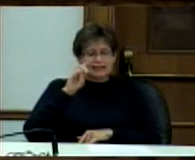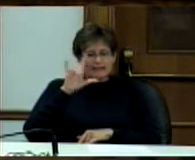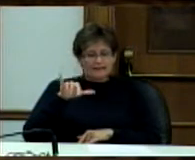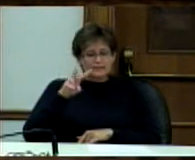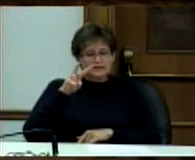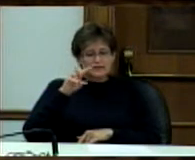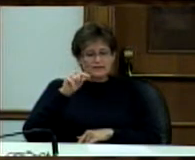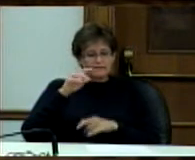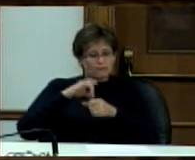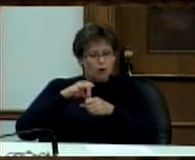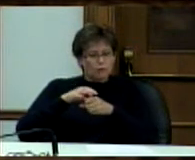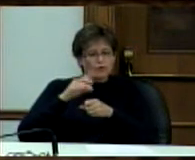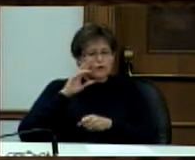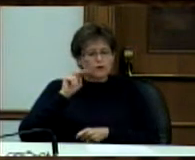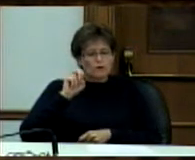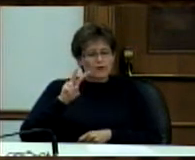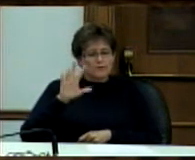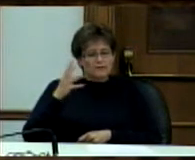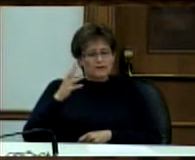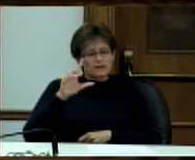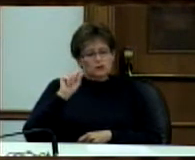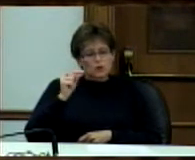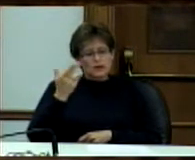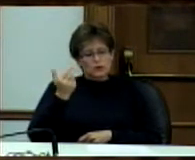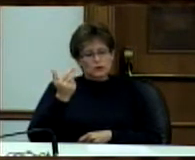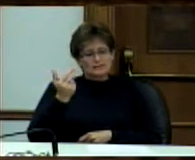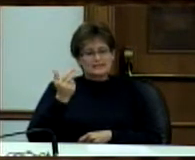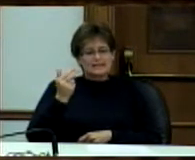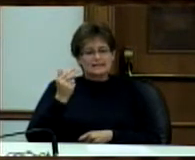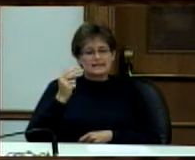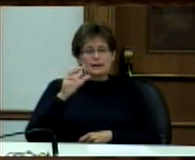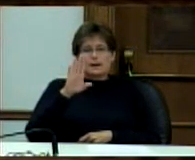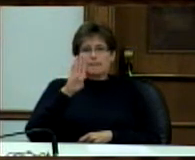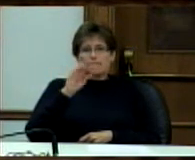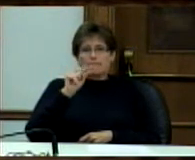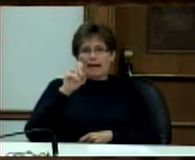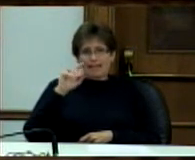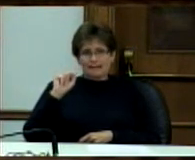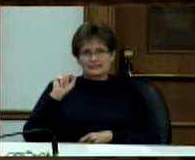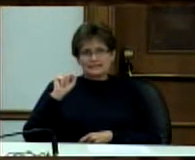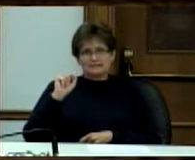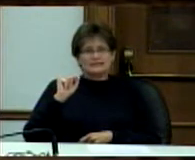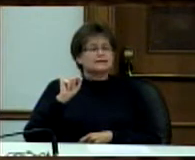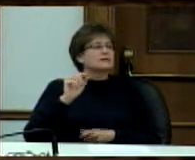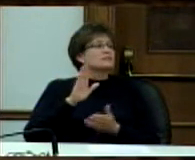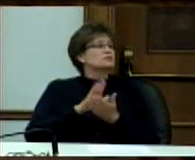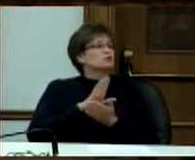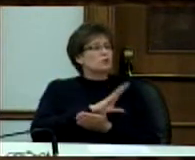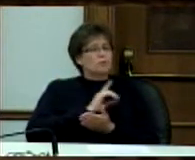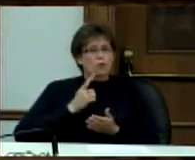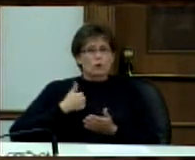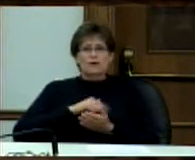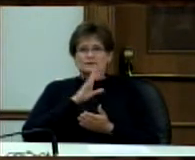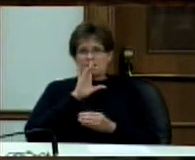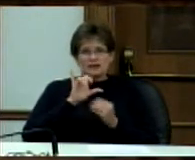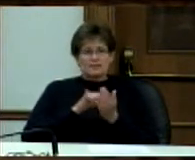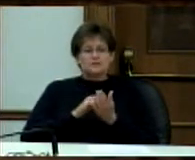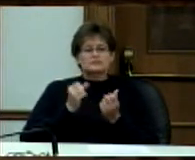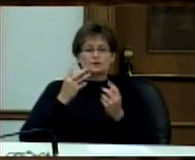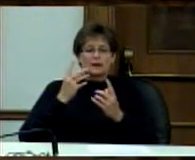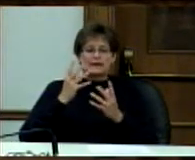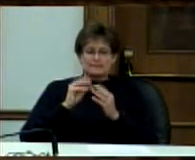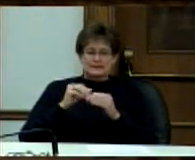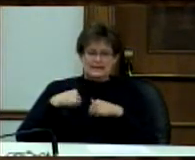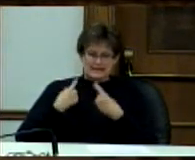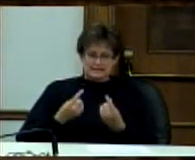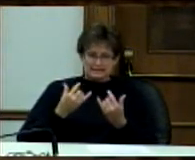November 5th, 2013 ballot. The board has been discussing this, working towards this for a